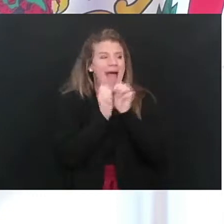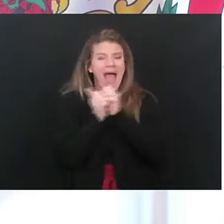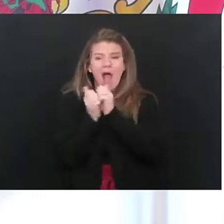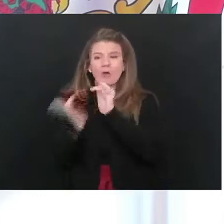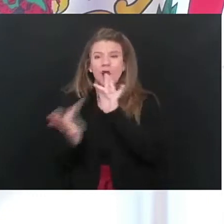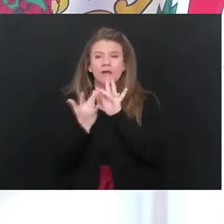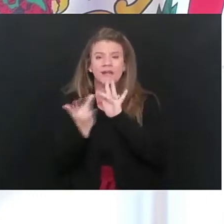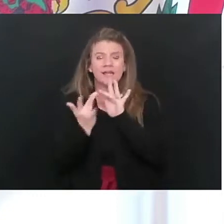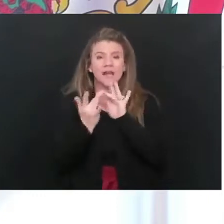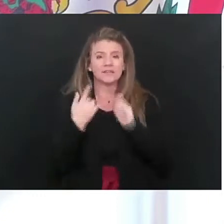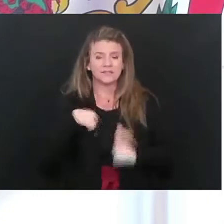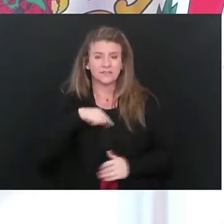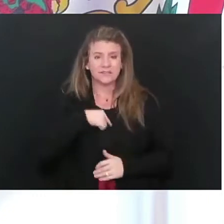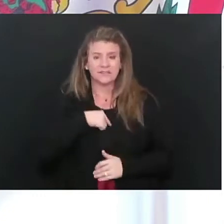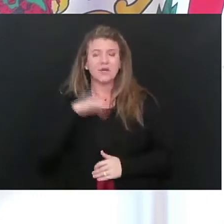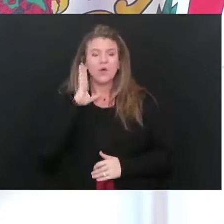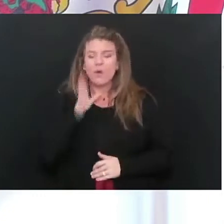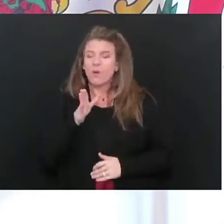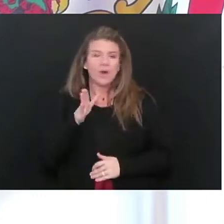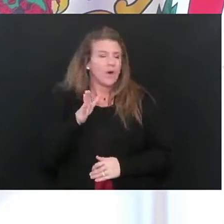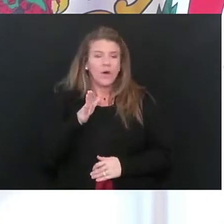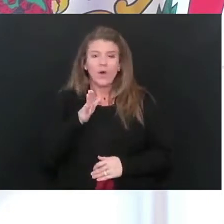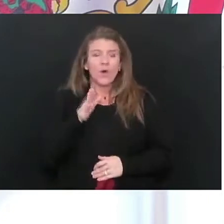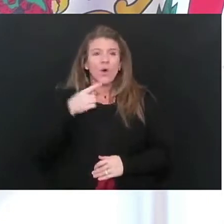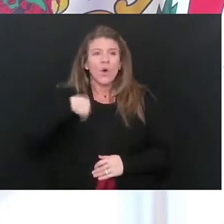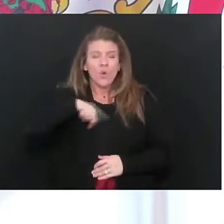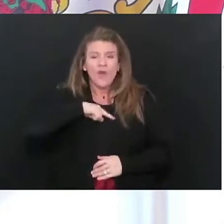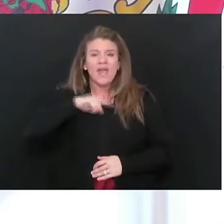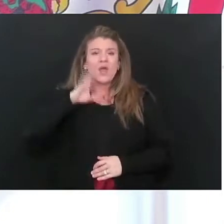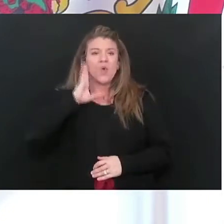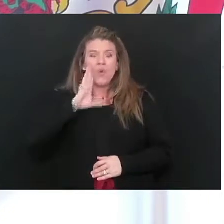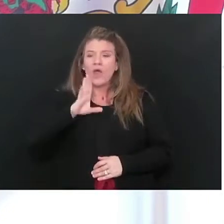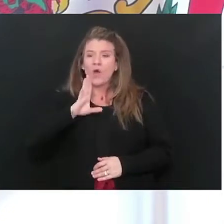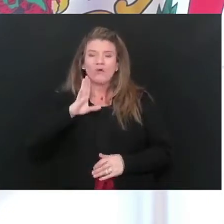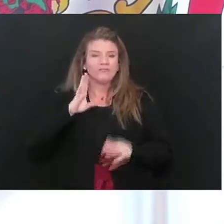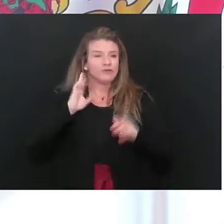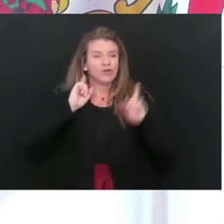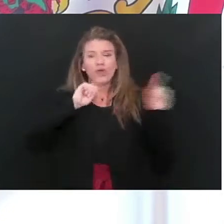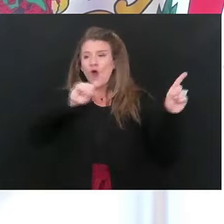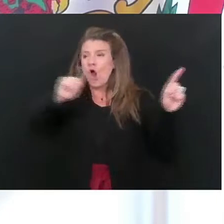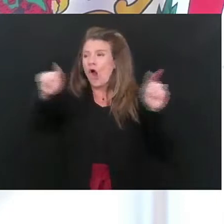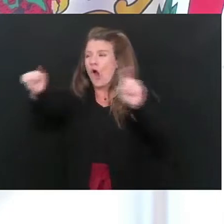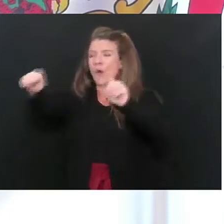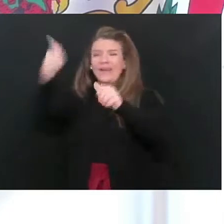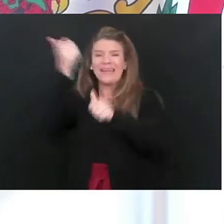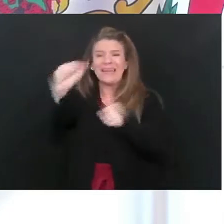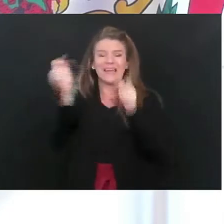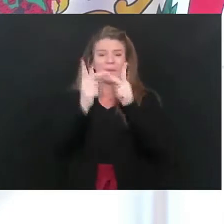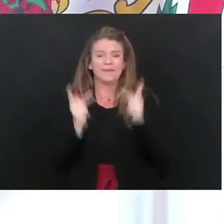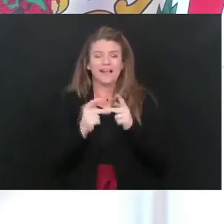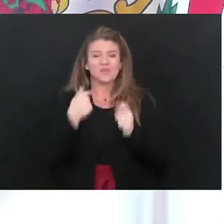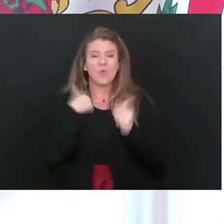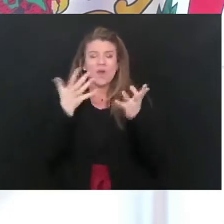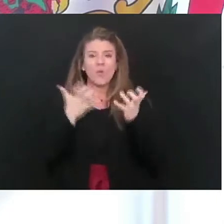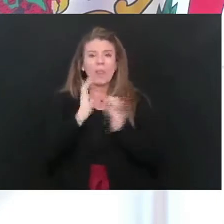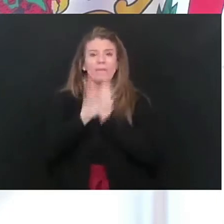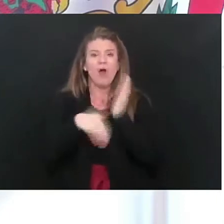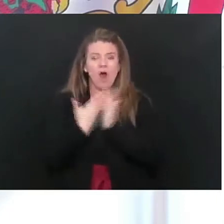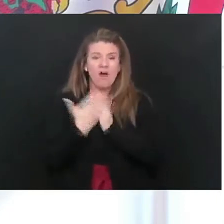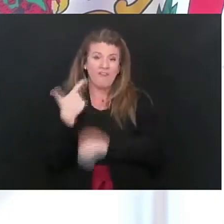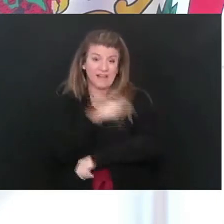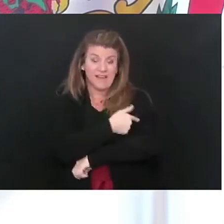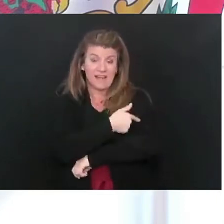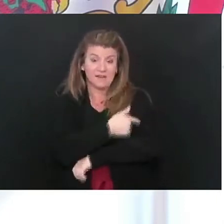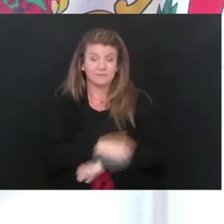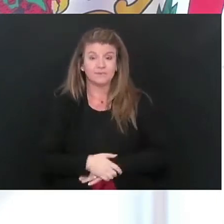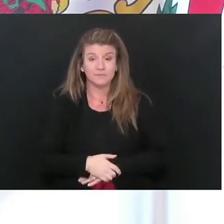us. We're going up every hollow. We're trying every way in the world to get everybody vaccinated. I've got some